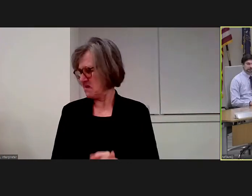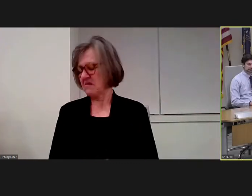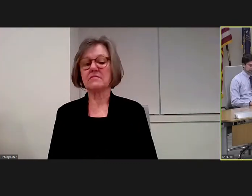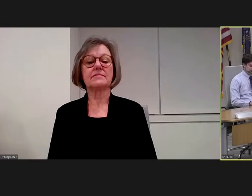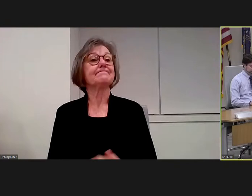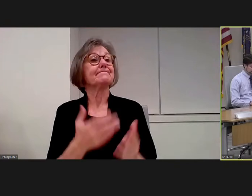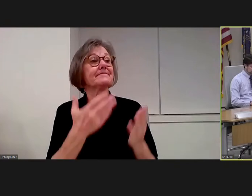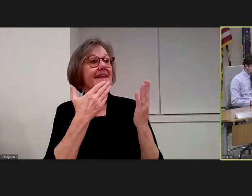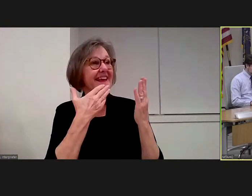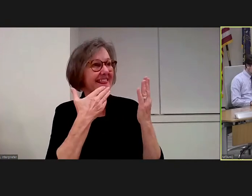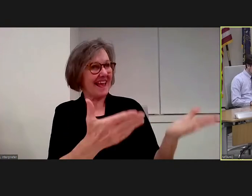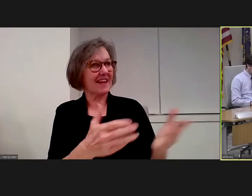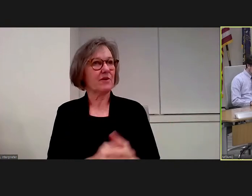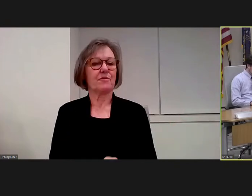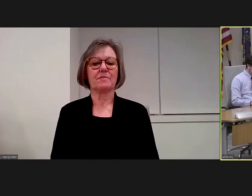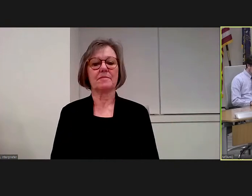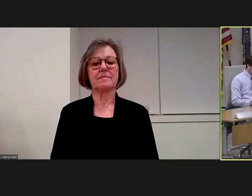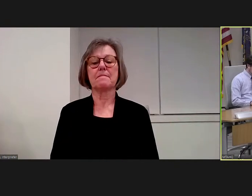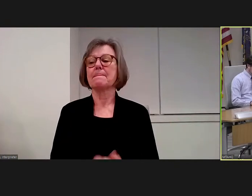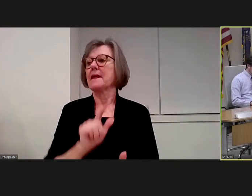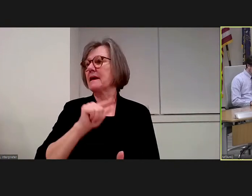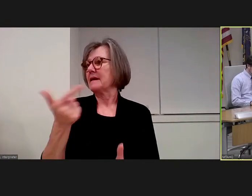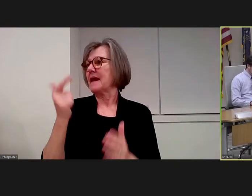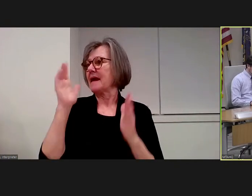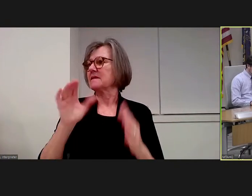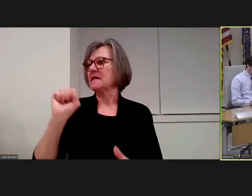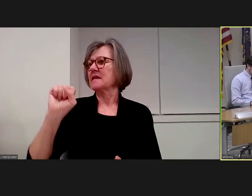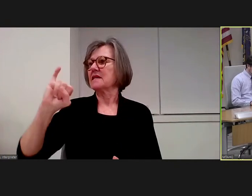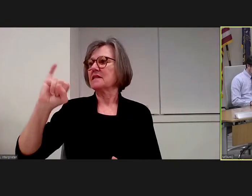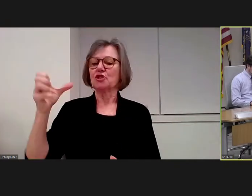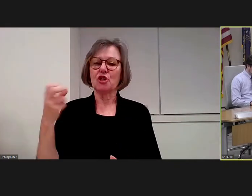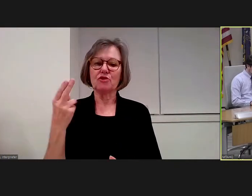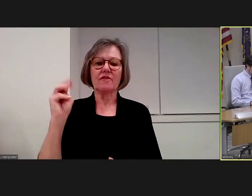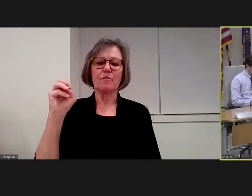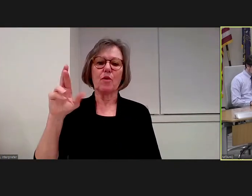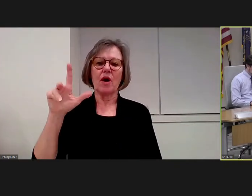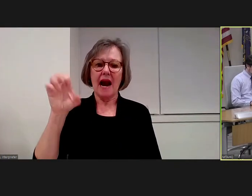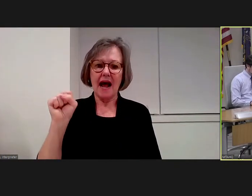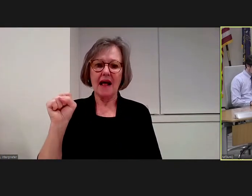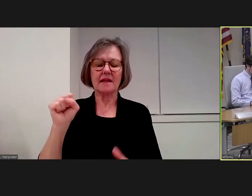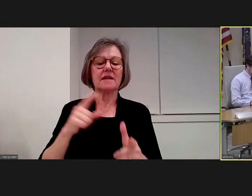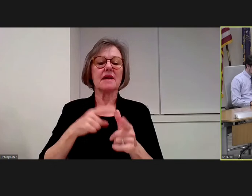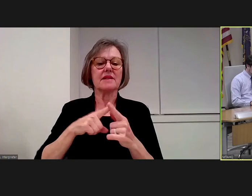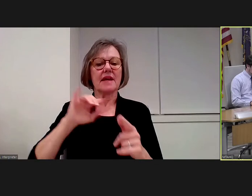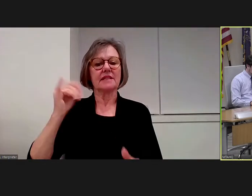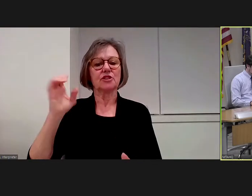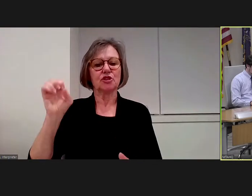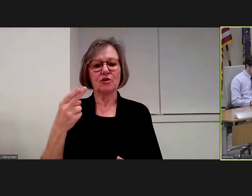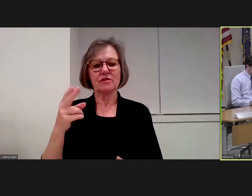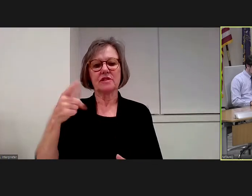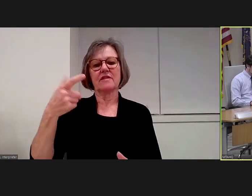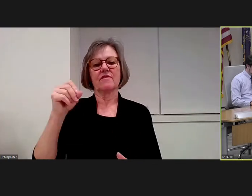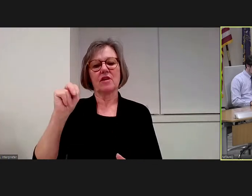Thank you. The next speaker is Joseph Morales, followed by Joseph Gonzalez.